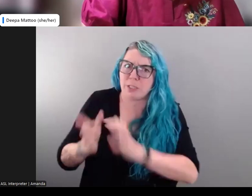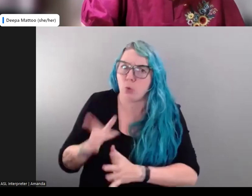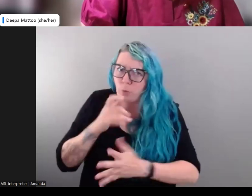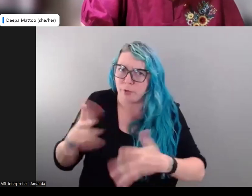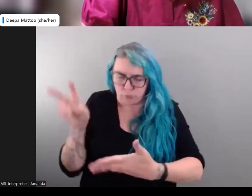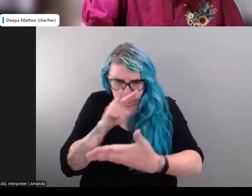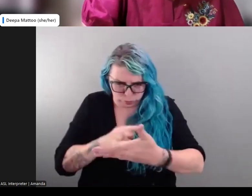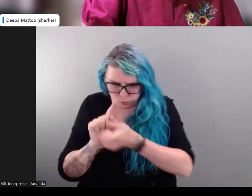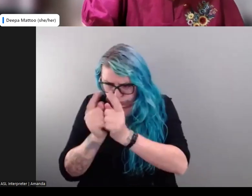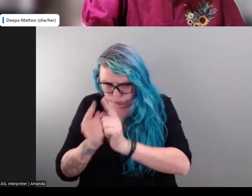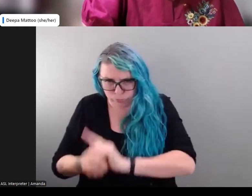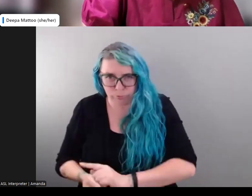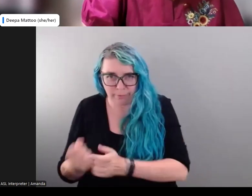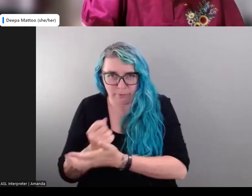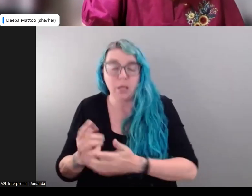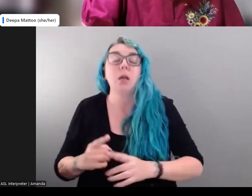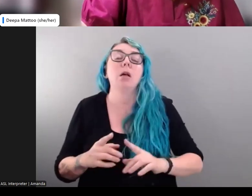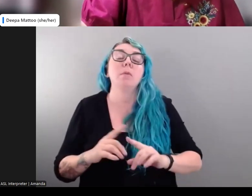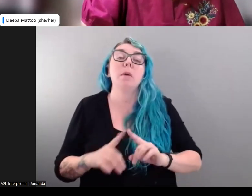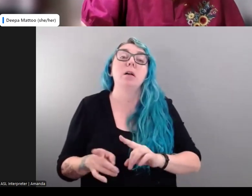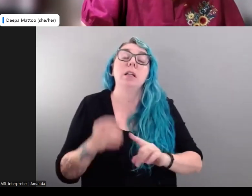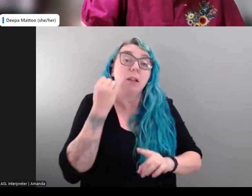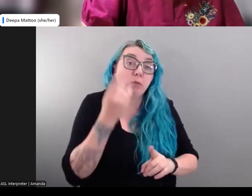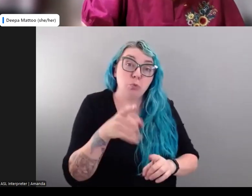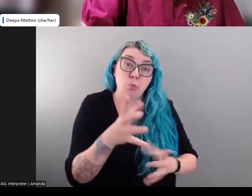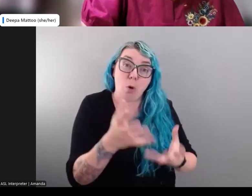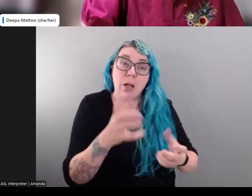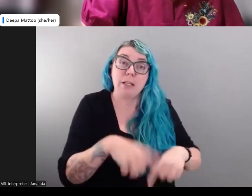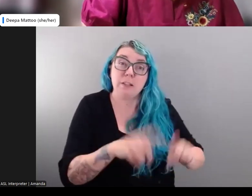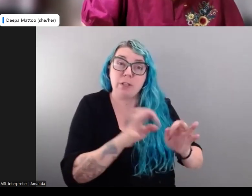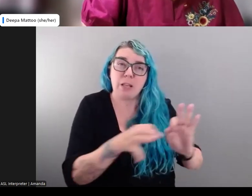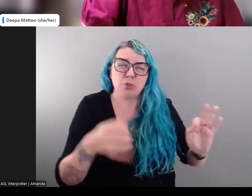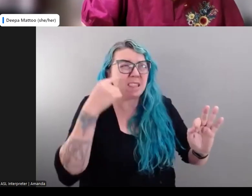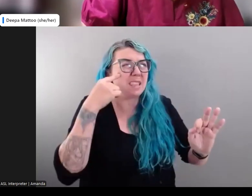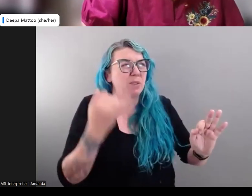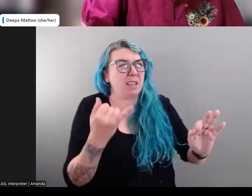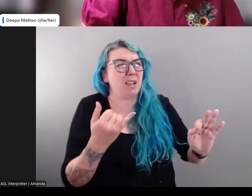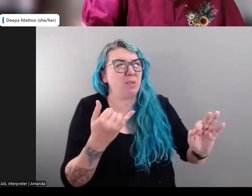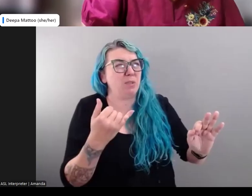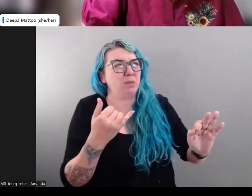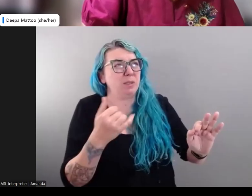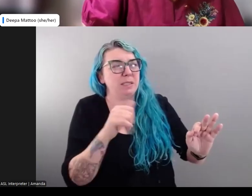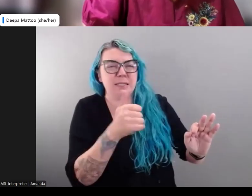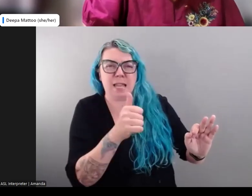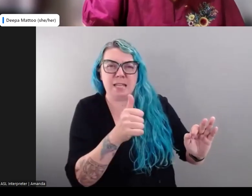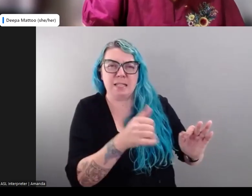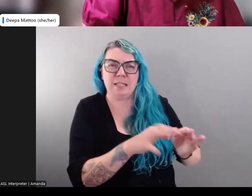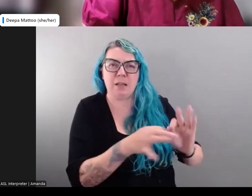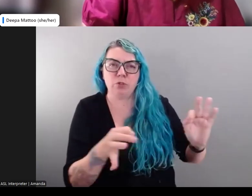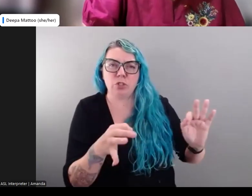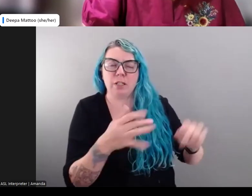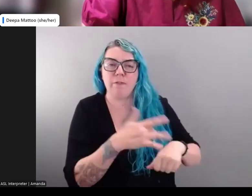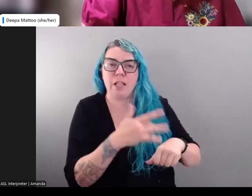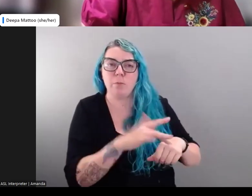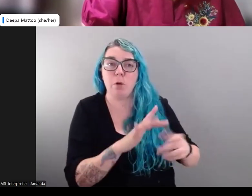to access the tool in a different language, I believe there's 10 or so languages that are available. Um, as long as you're aware that